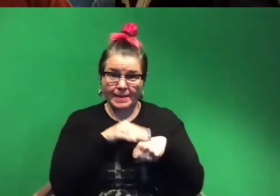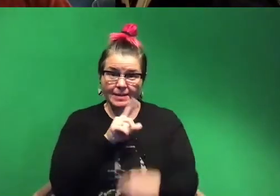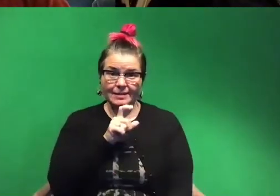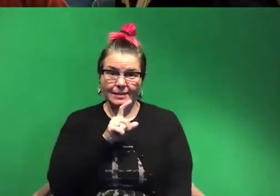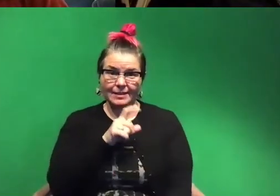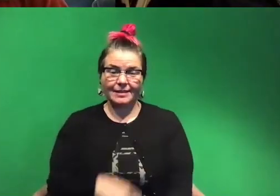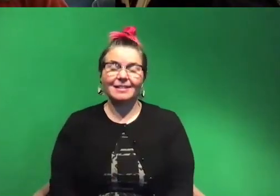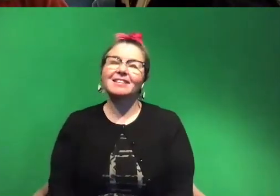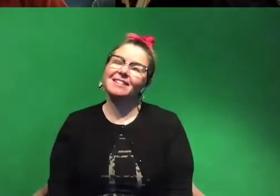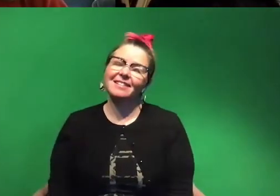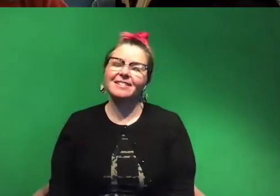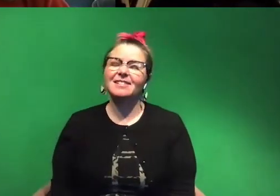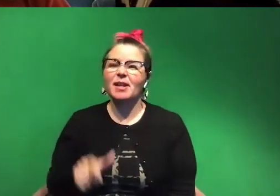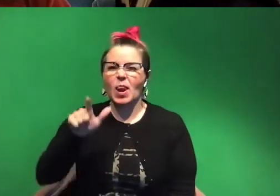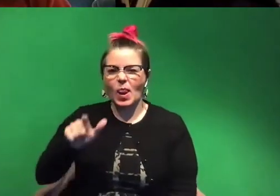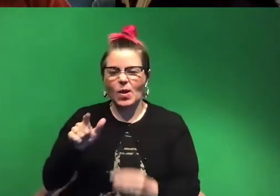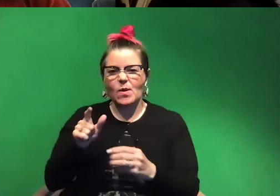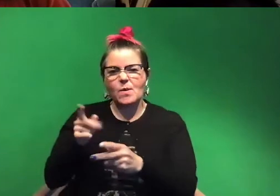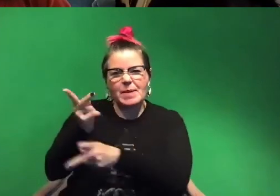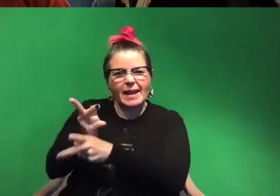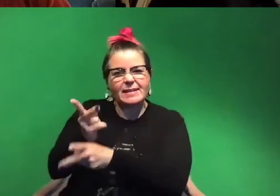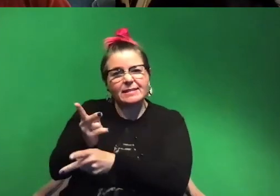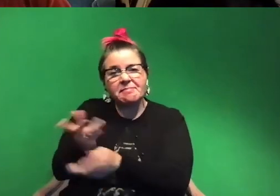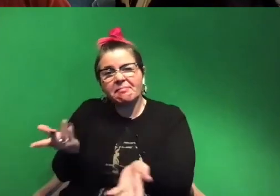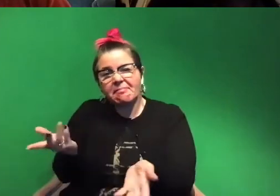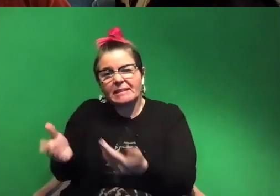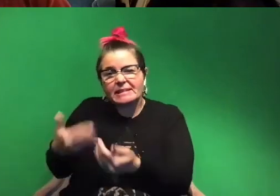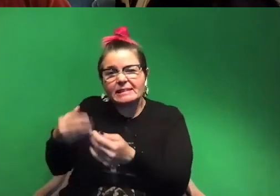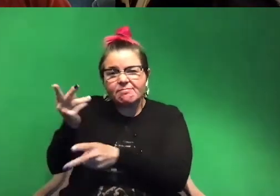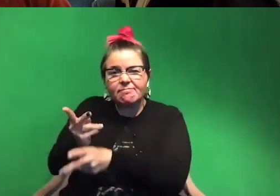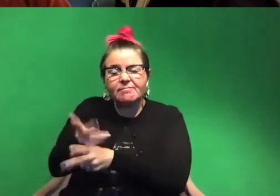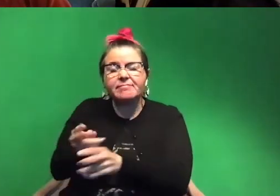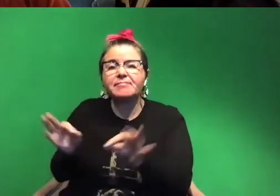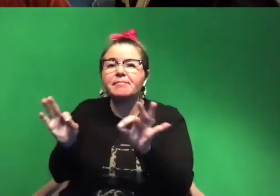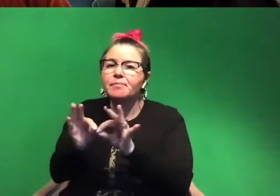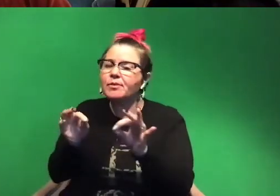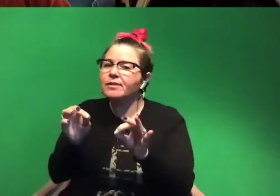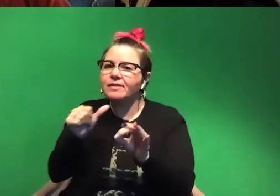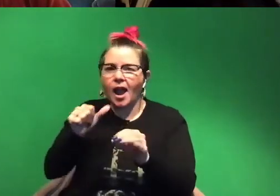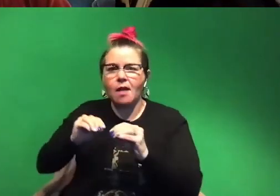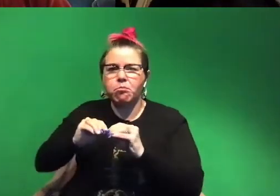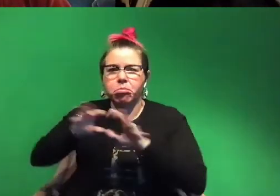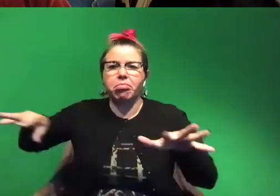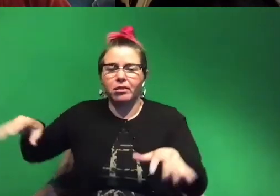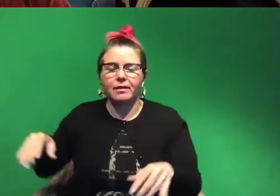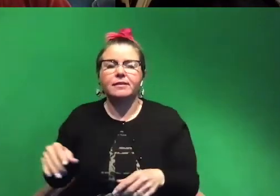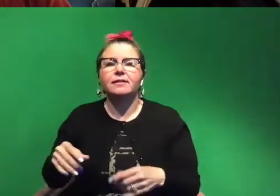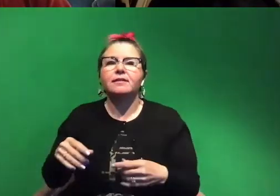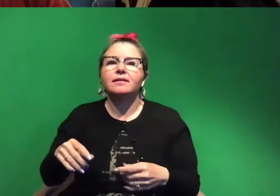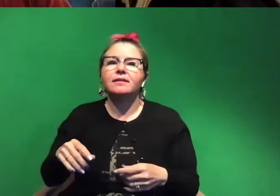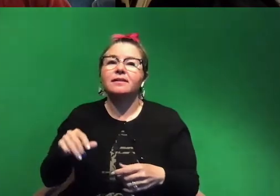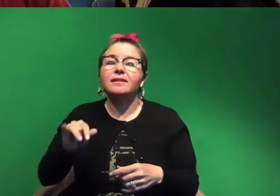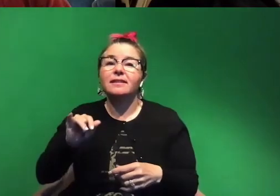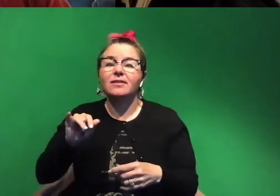They're pretty low maintenance, as long as you don't have them slime. So they're pretty chaotic to keep